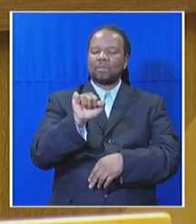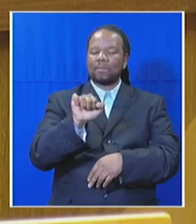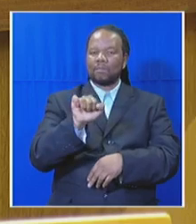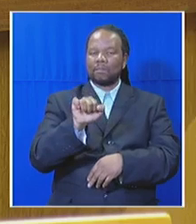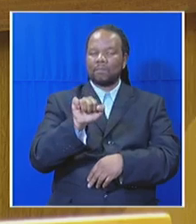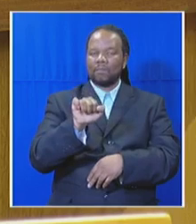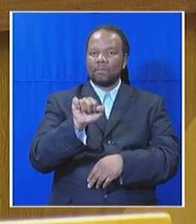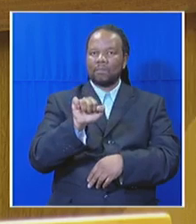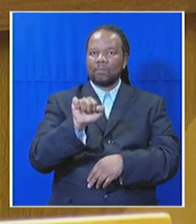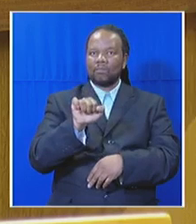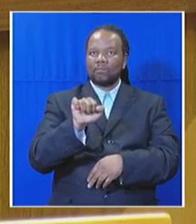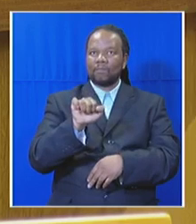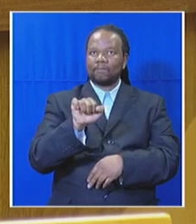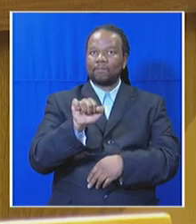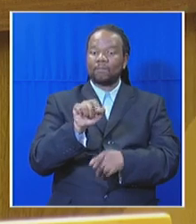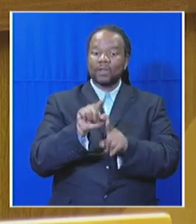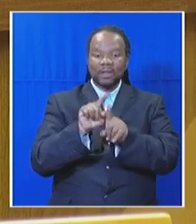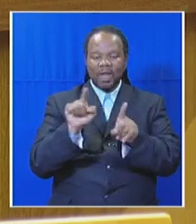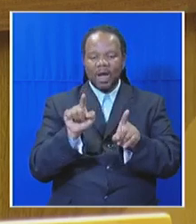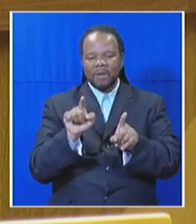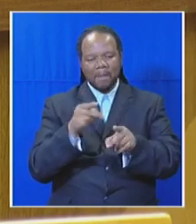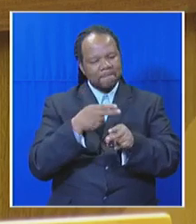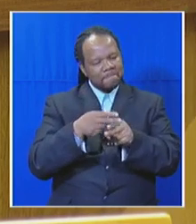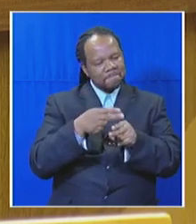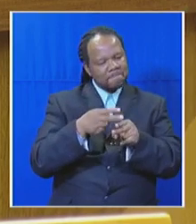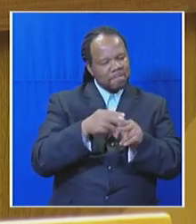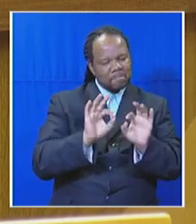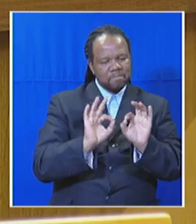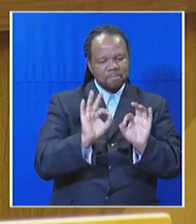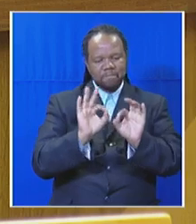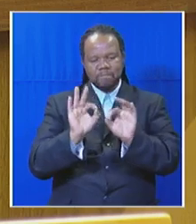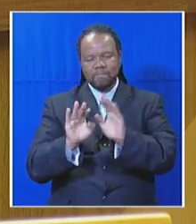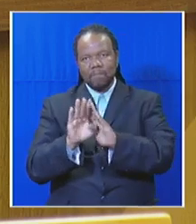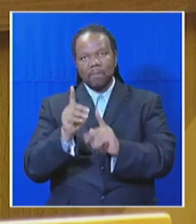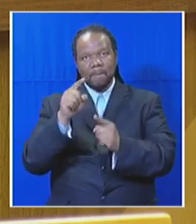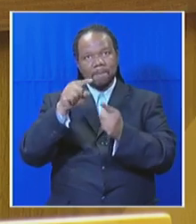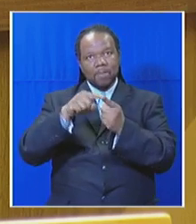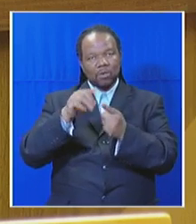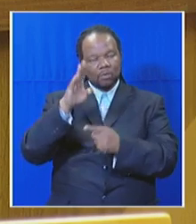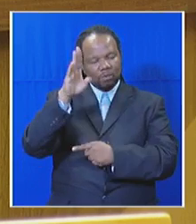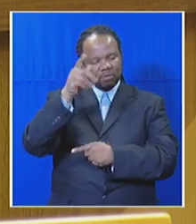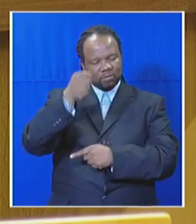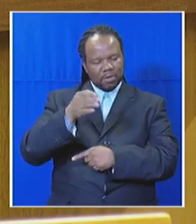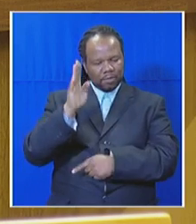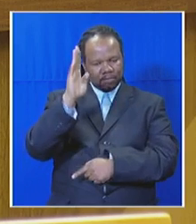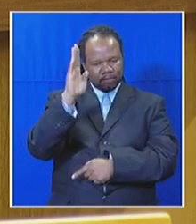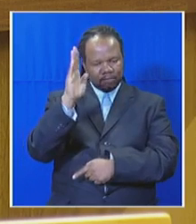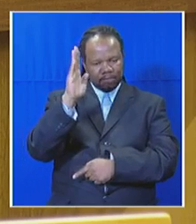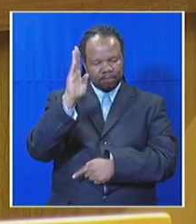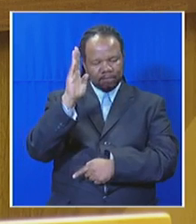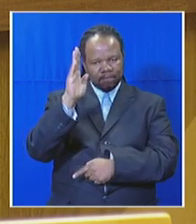Sounds are at an advanced stage. On a point of order, Speaker.